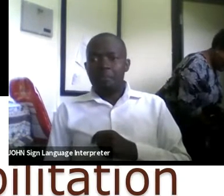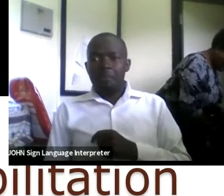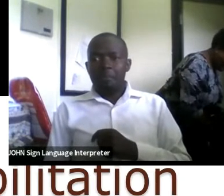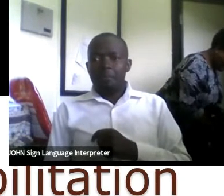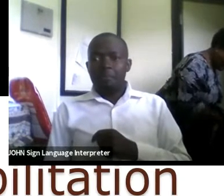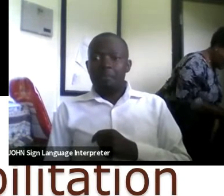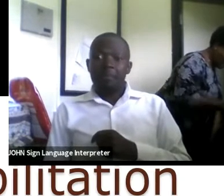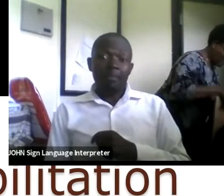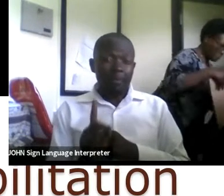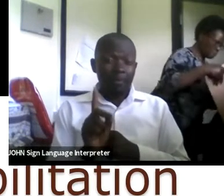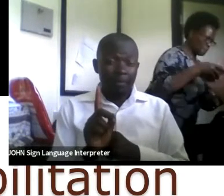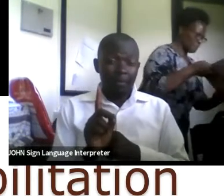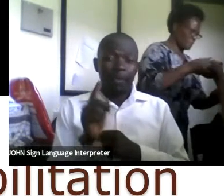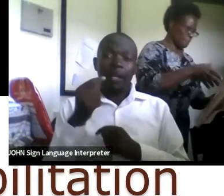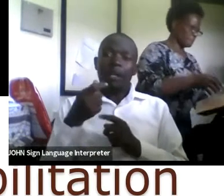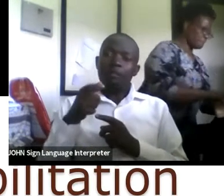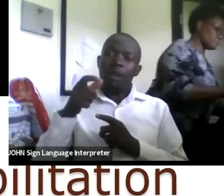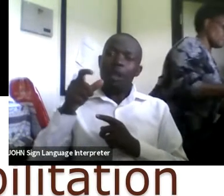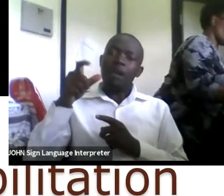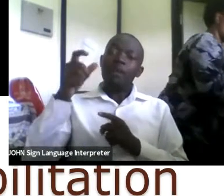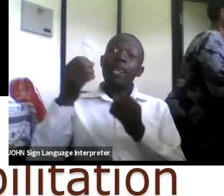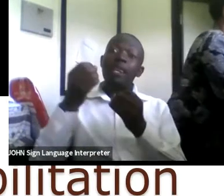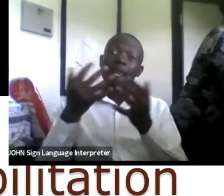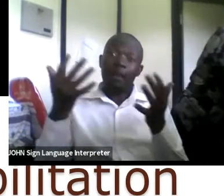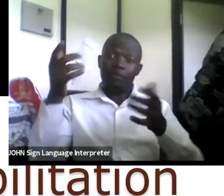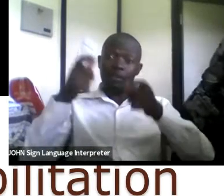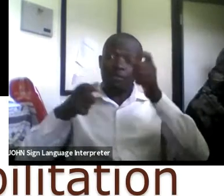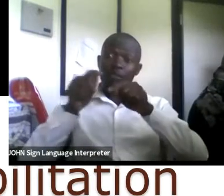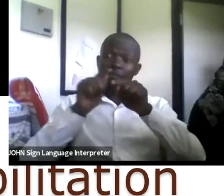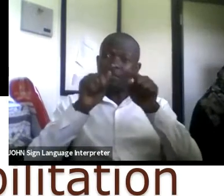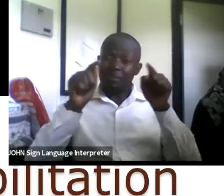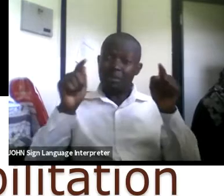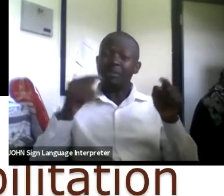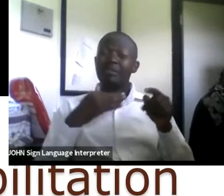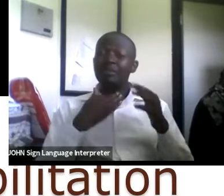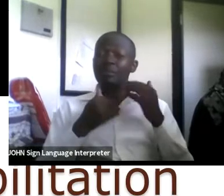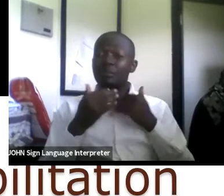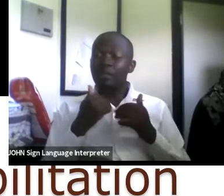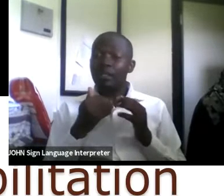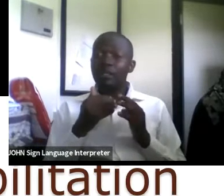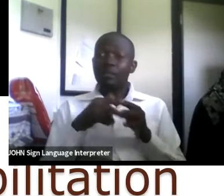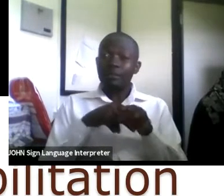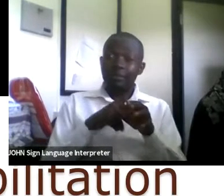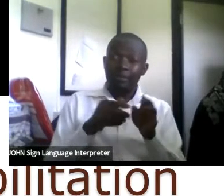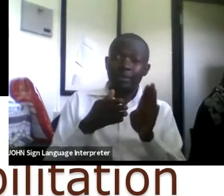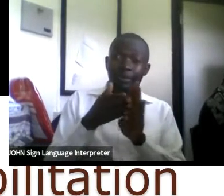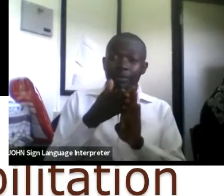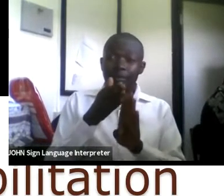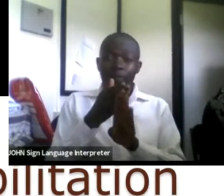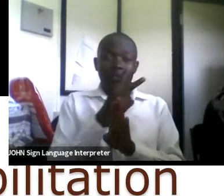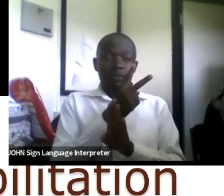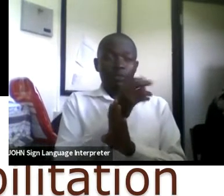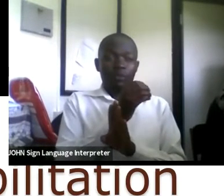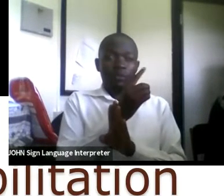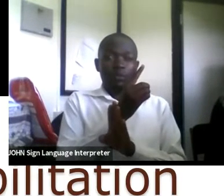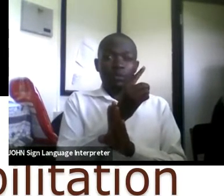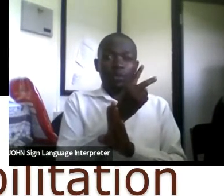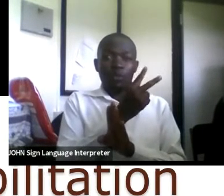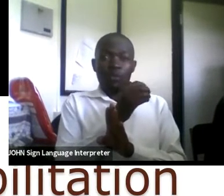And the increase in the number of people requiring rehabilitation between 1990